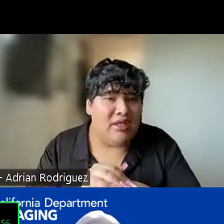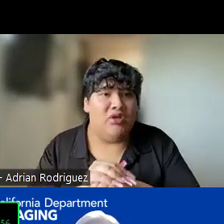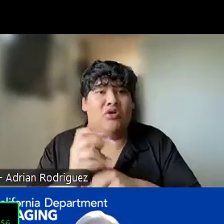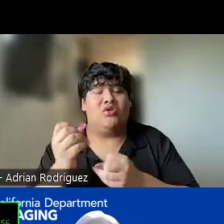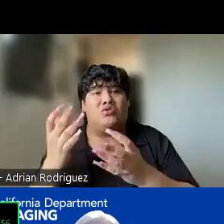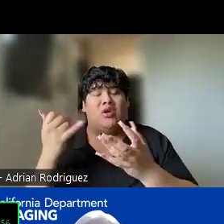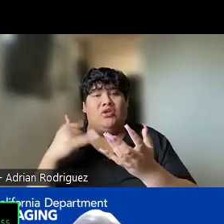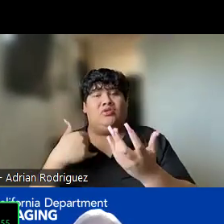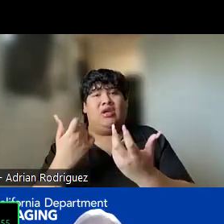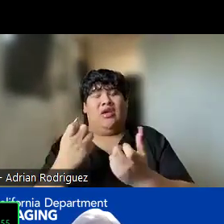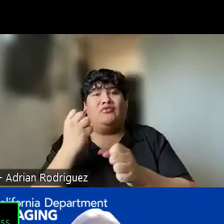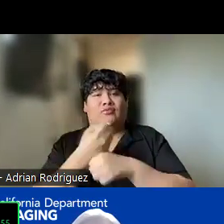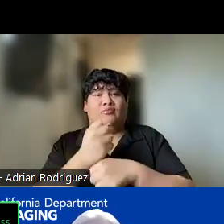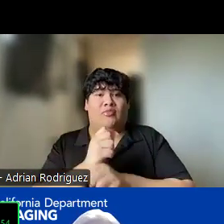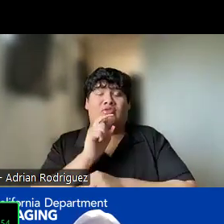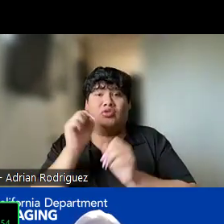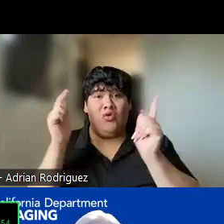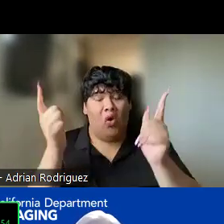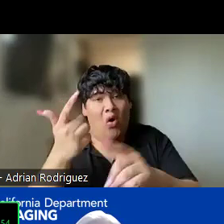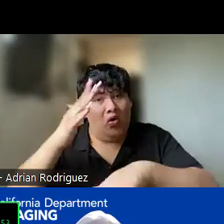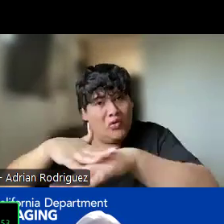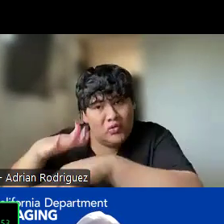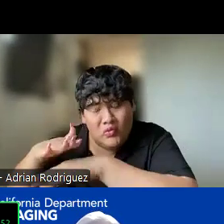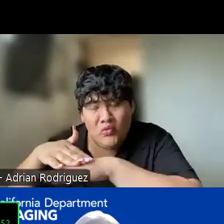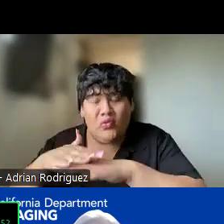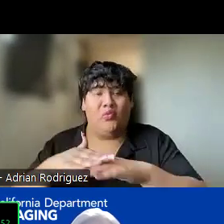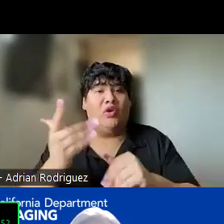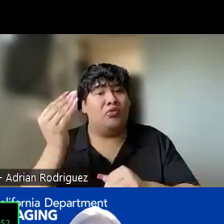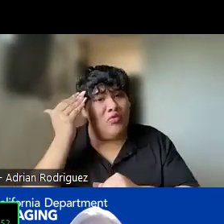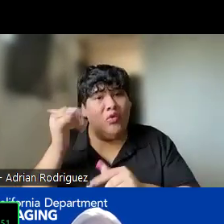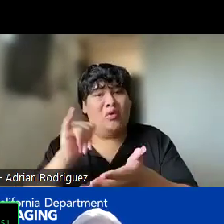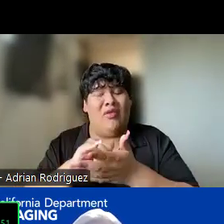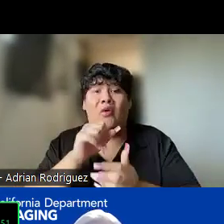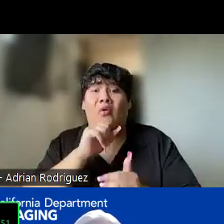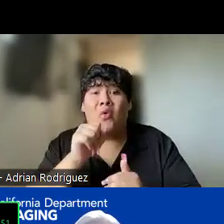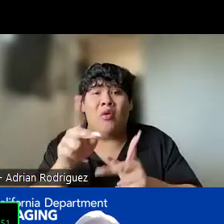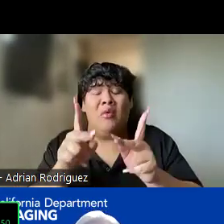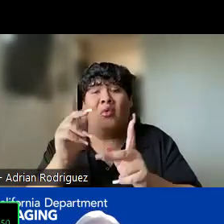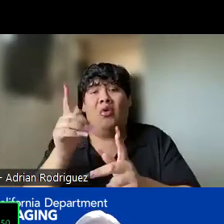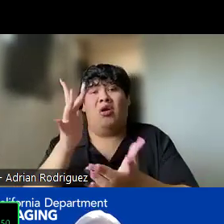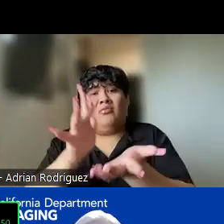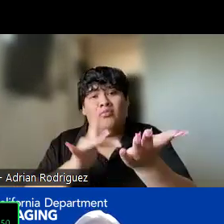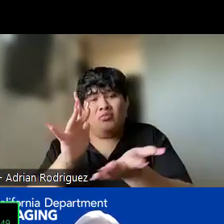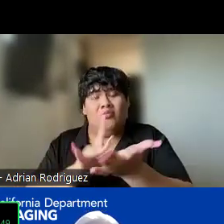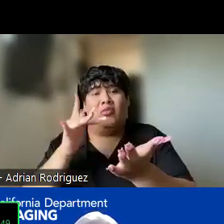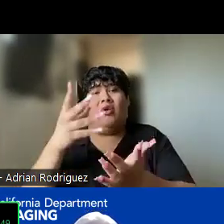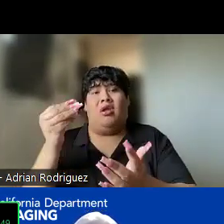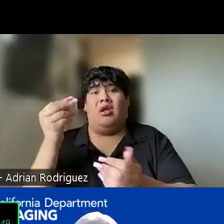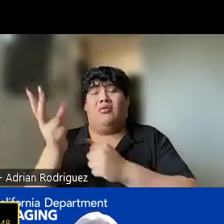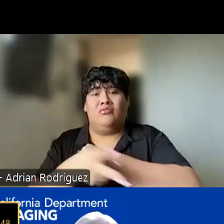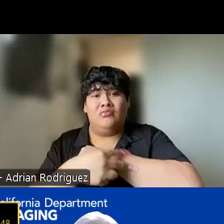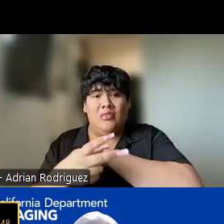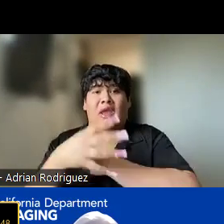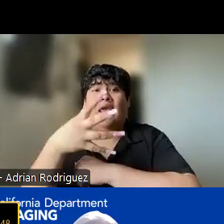have to make sure that all of you are aware that seniors are being scammed, and so is the Medicare